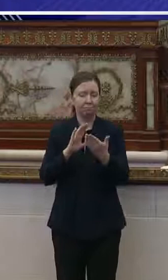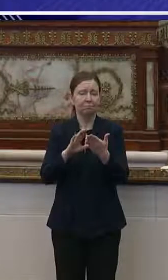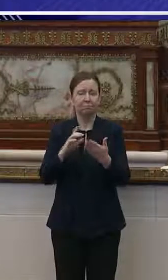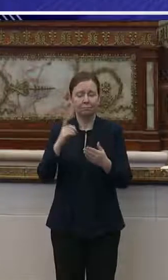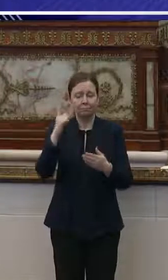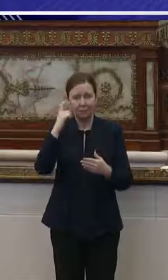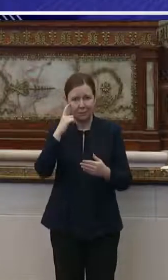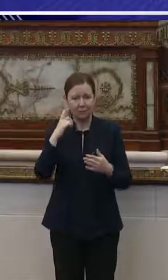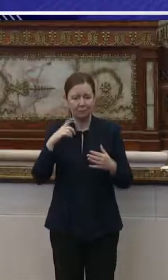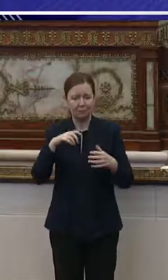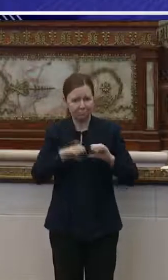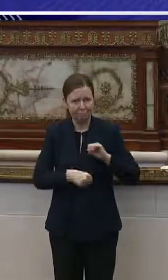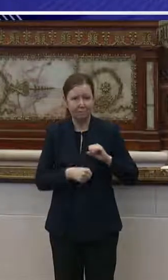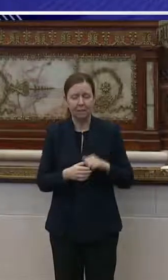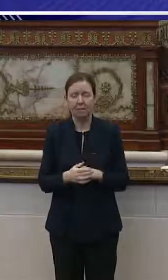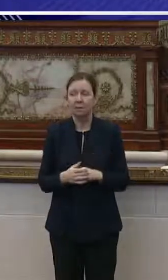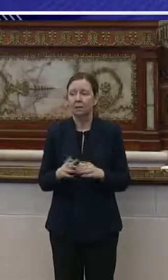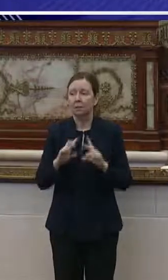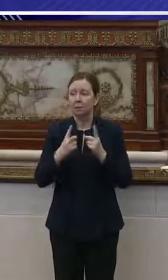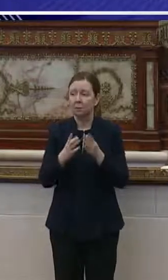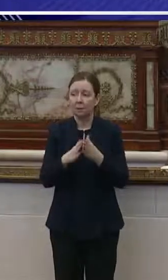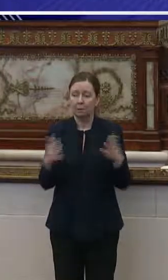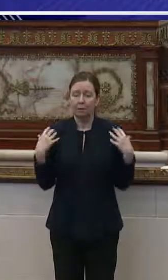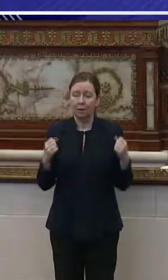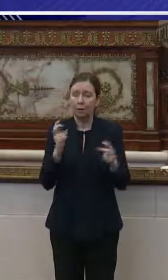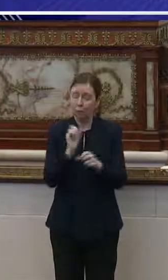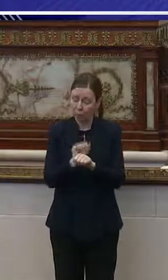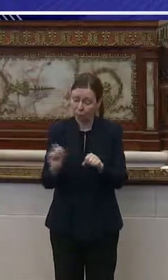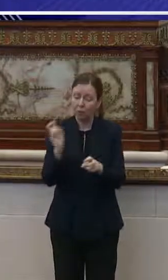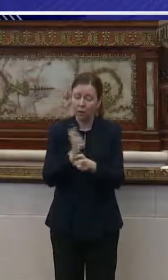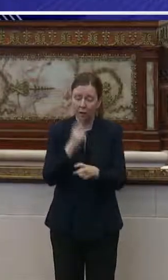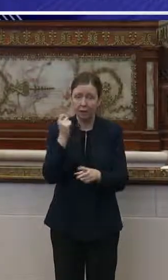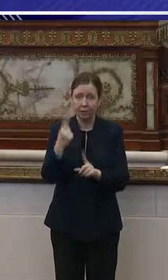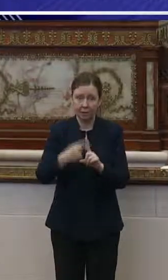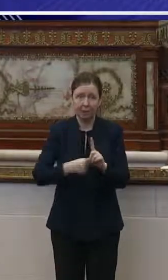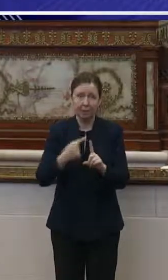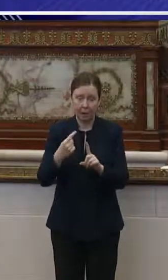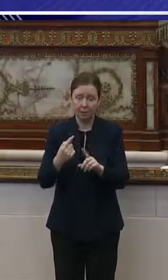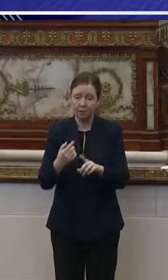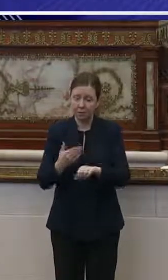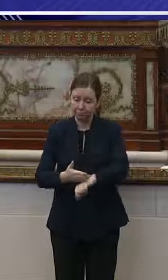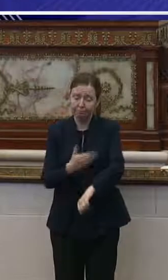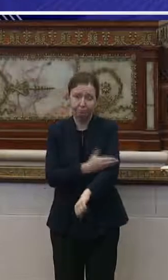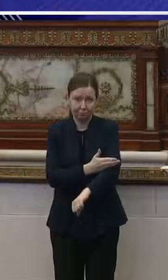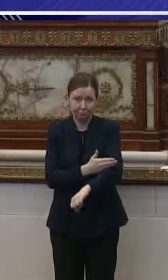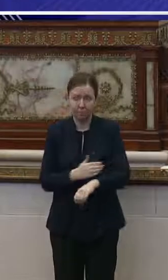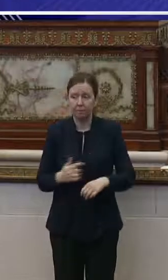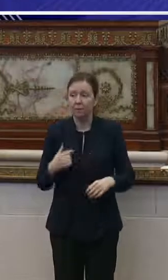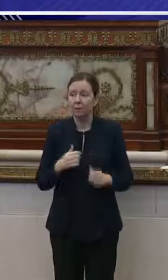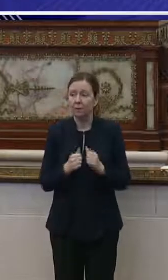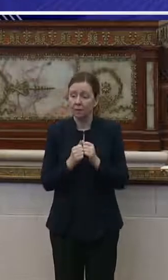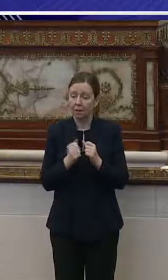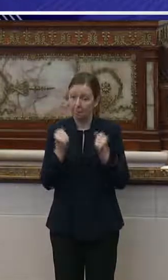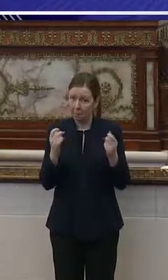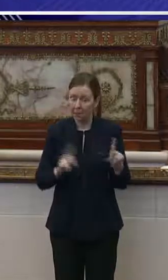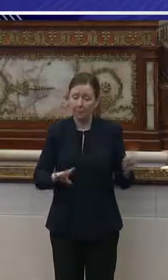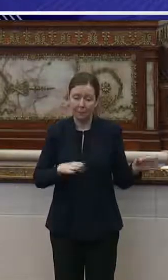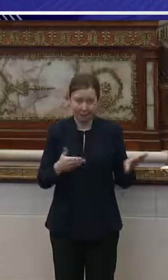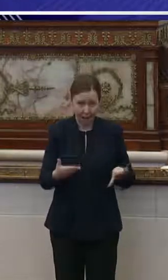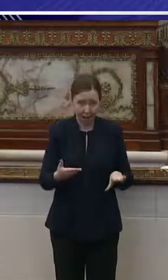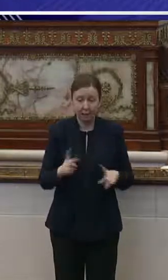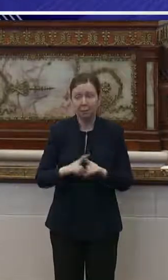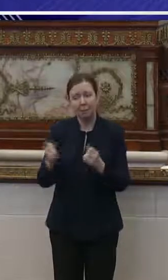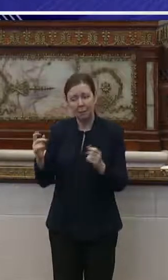care about. The Department of Public Health has worked hard for those 11 months to combat this epidemic. We have lost many lives, but we've also saved